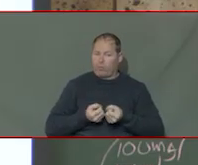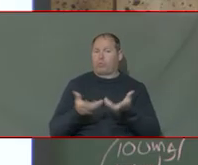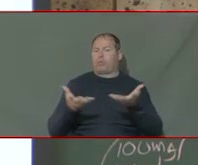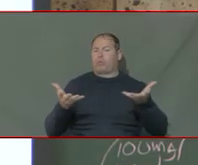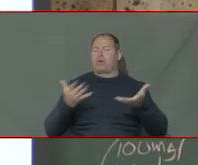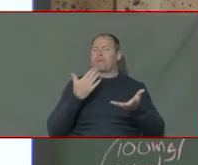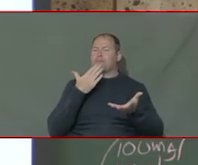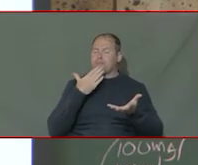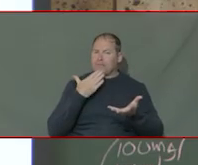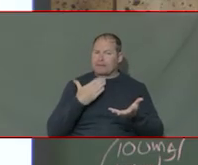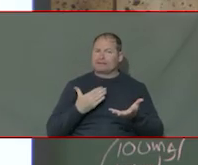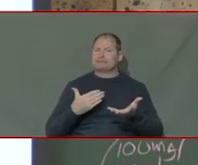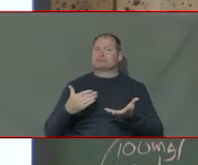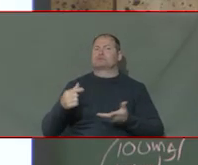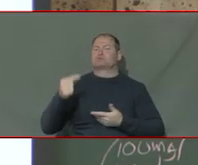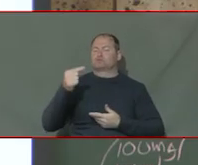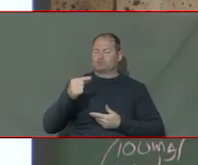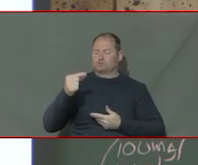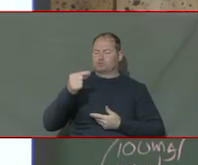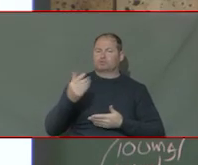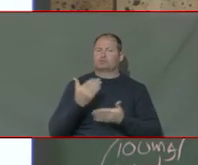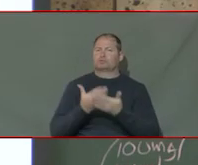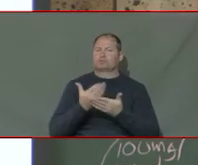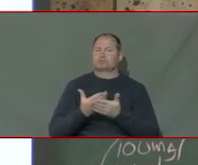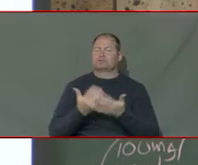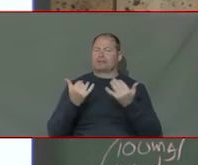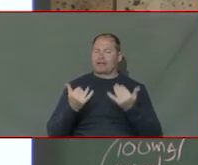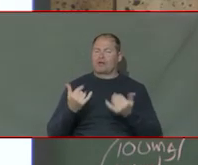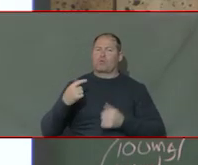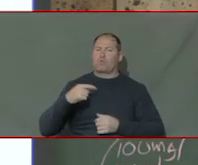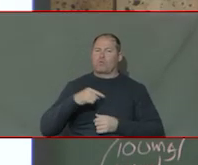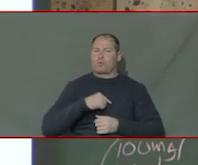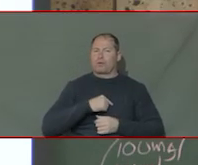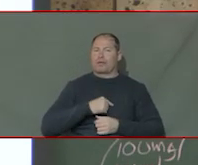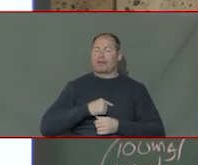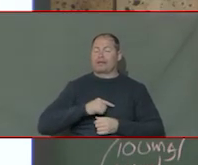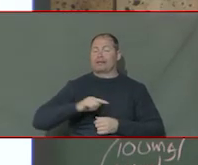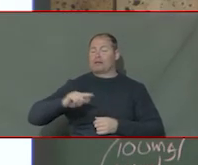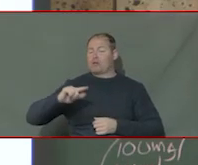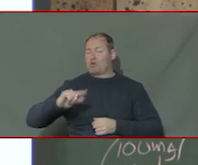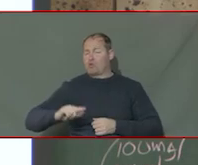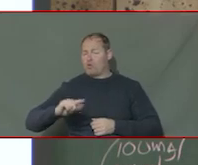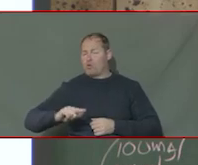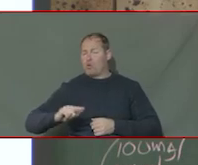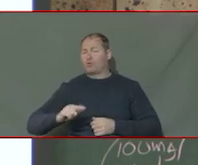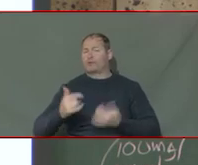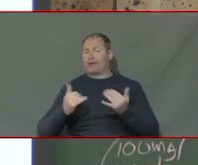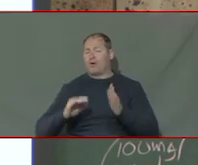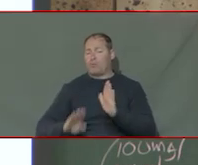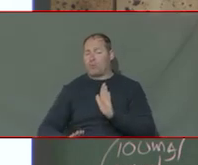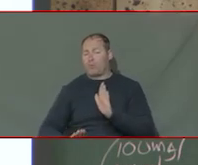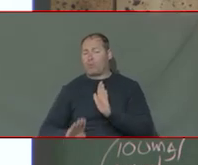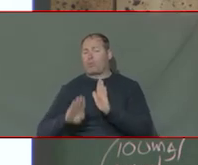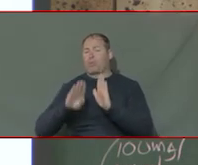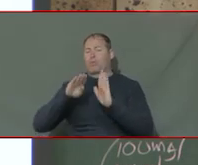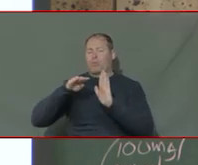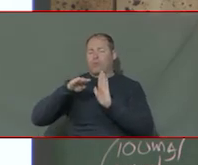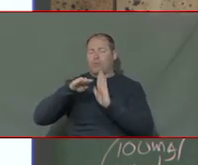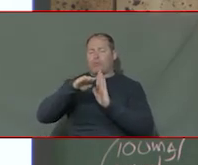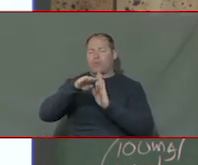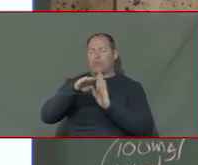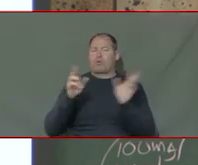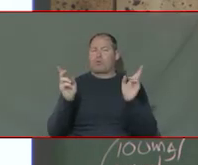to glucose so that it can come back to normal again because it's now too low. Do you